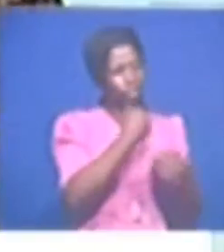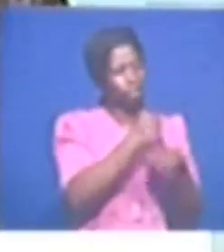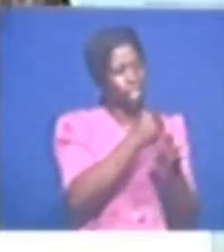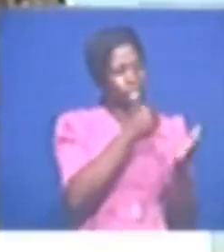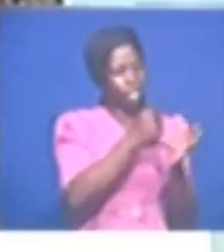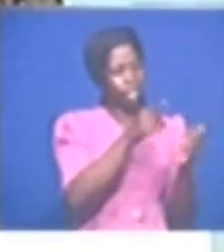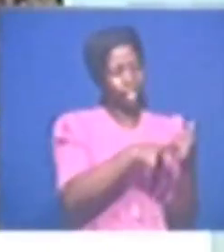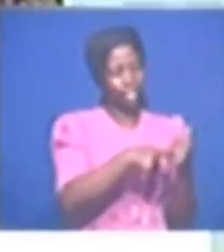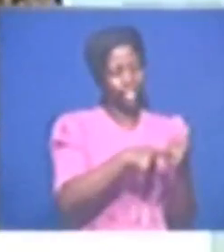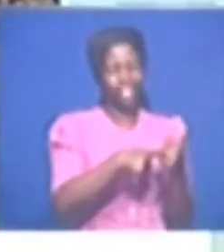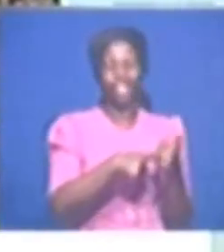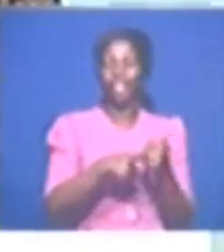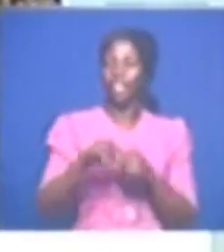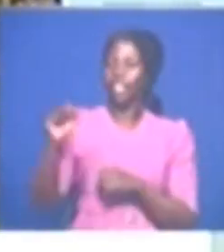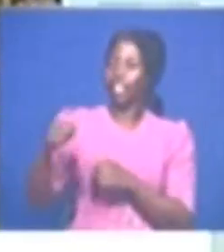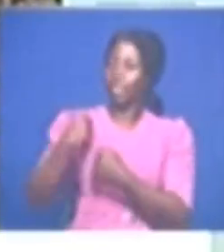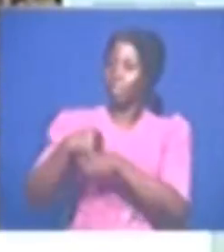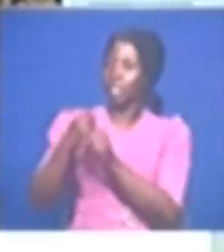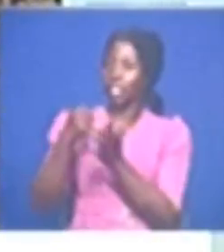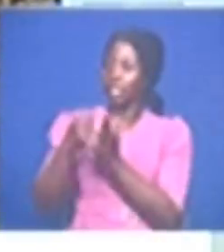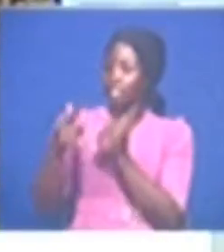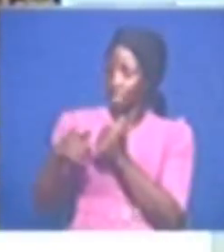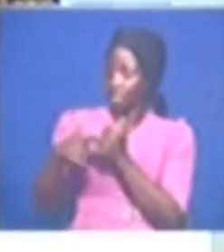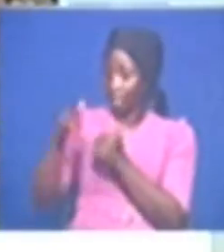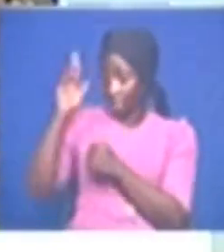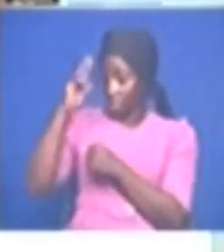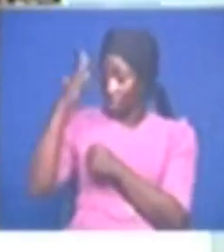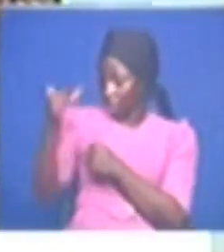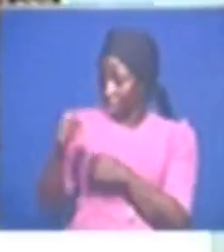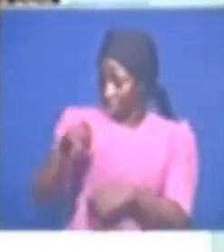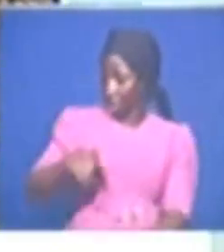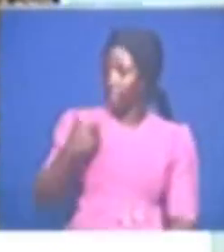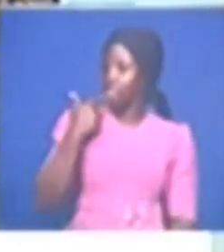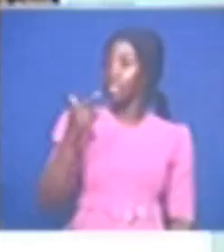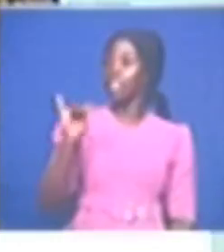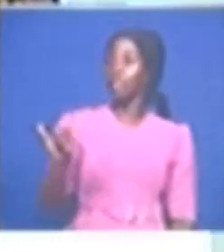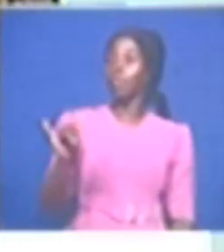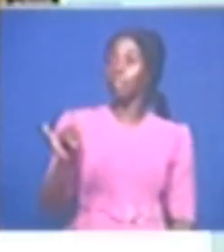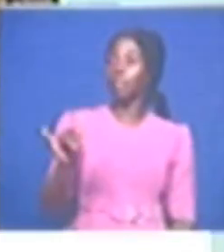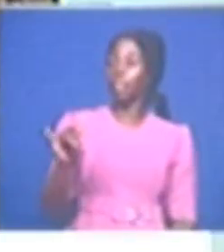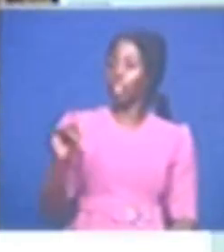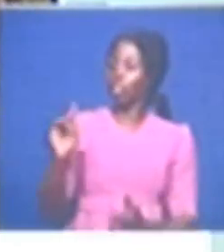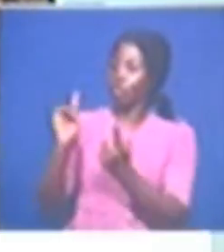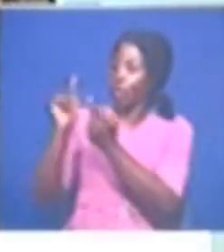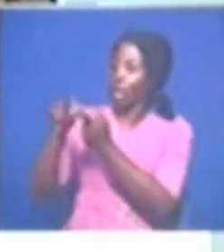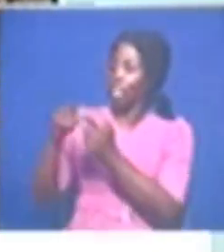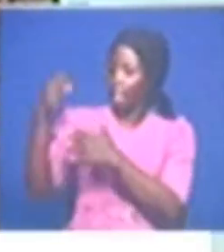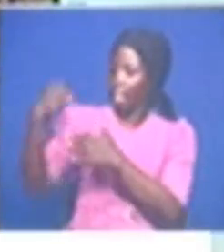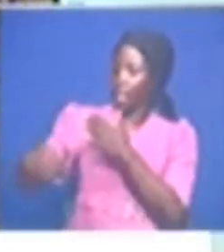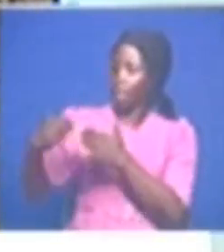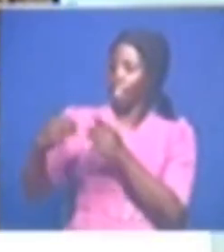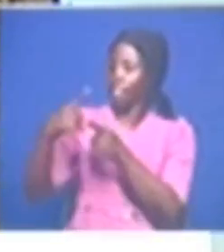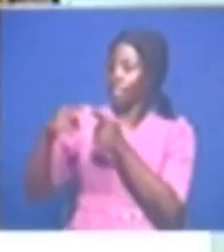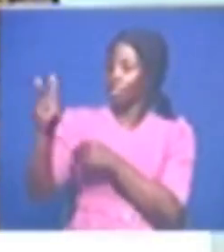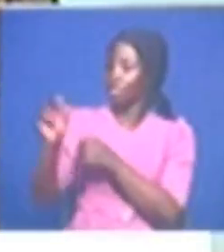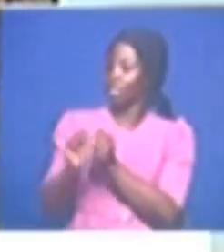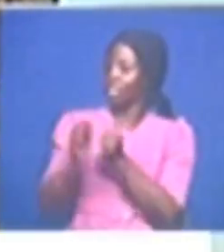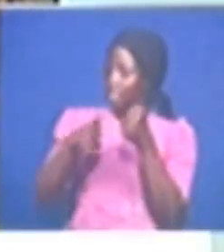it 6. Yes. The reason why I'm saying this is because towards the end of 2016, we